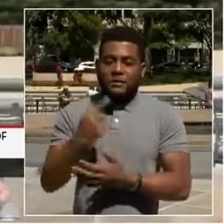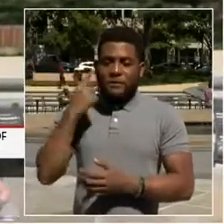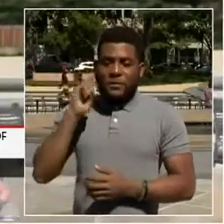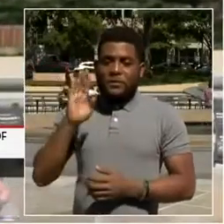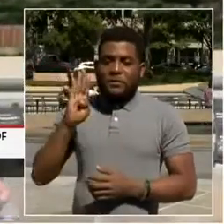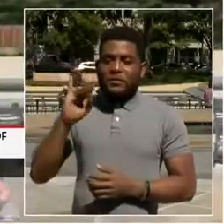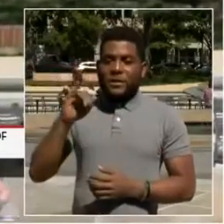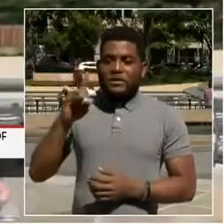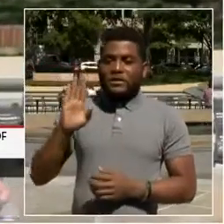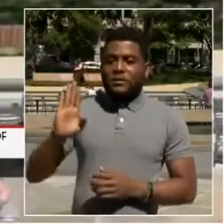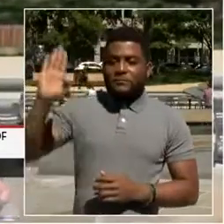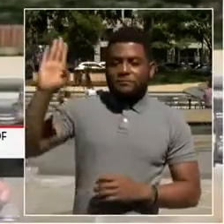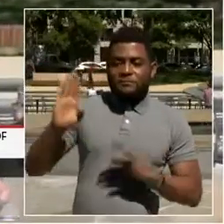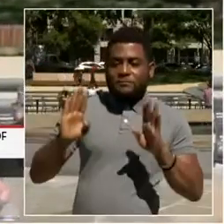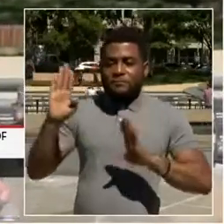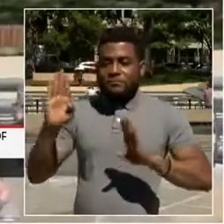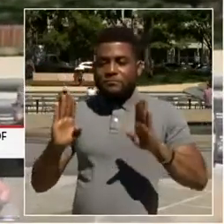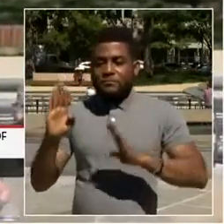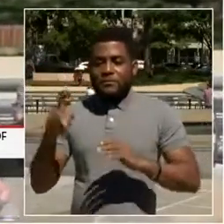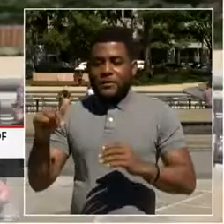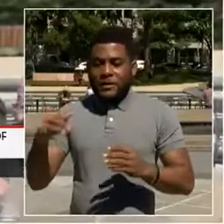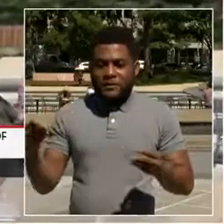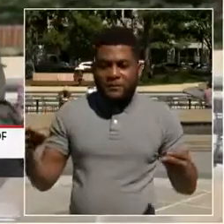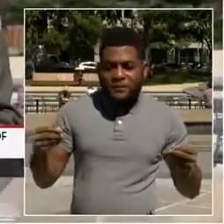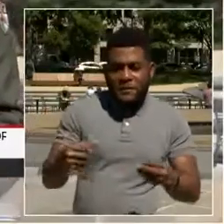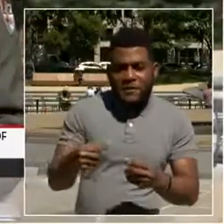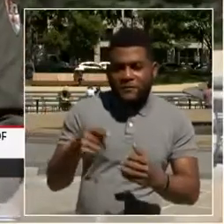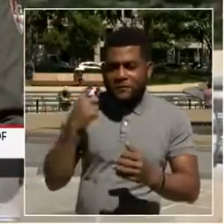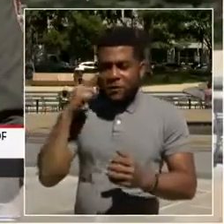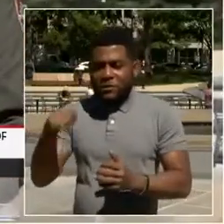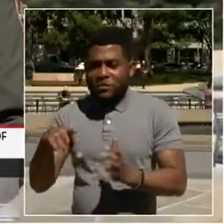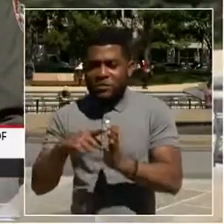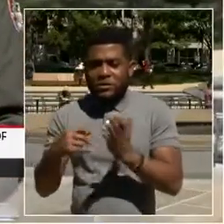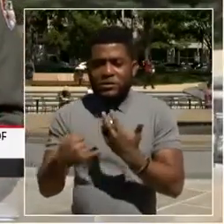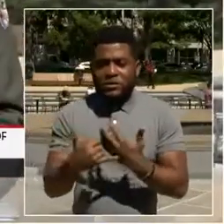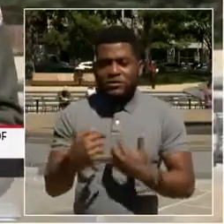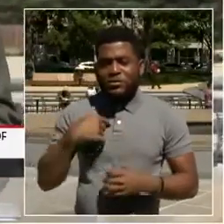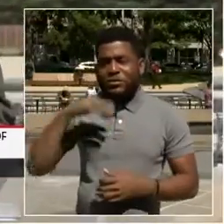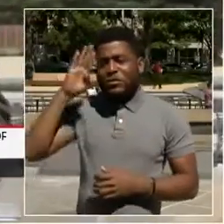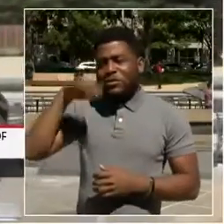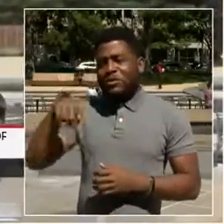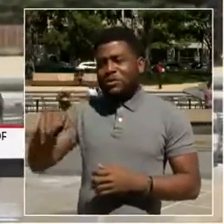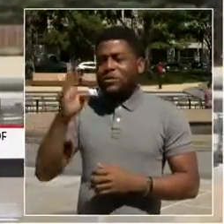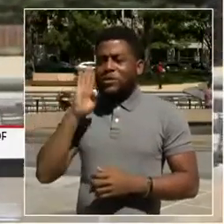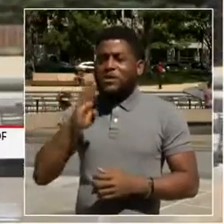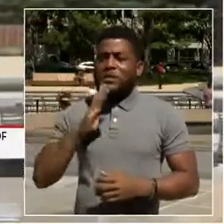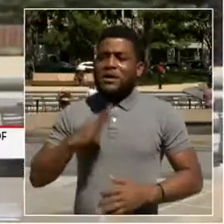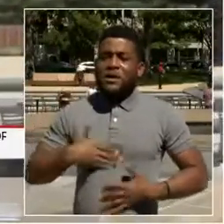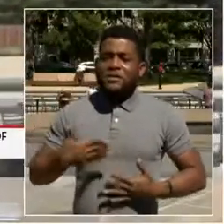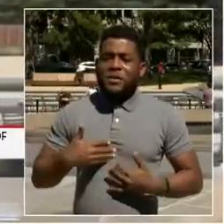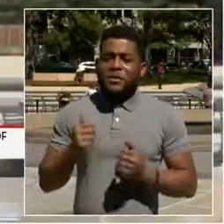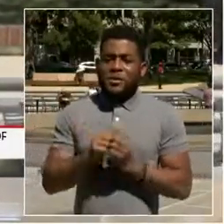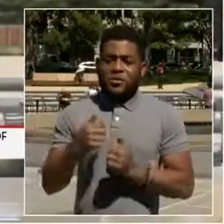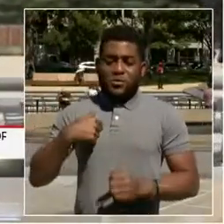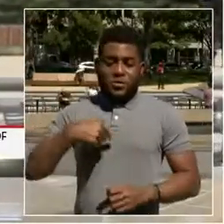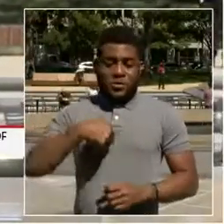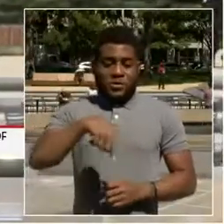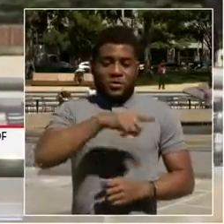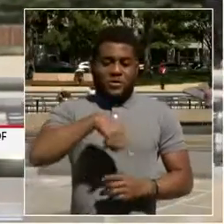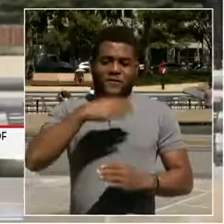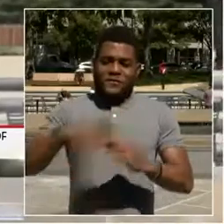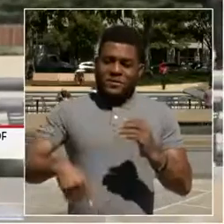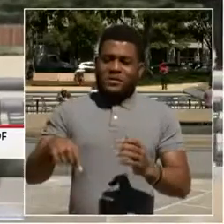would be smiling to be here today. So as we celebrate this renewed and reinvigorated park, the importance of green spaces